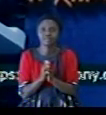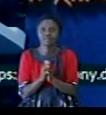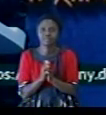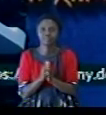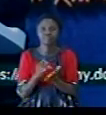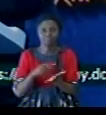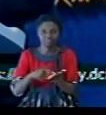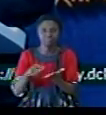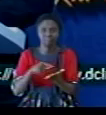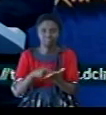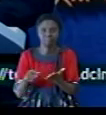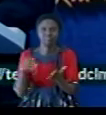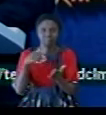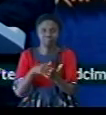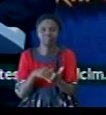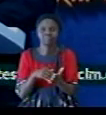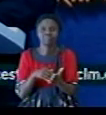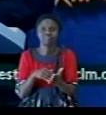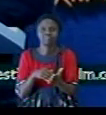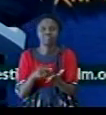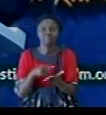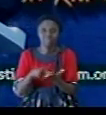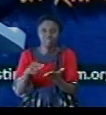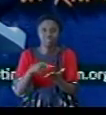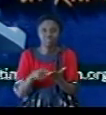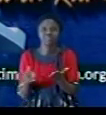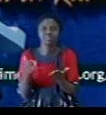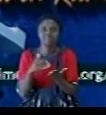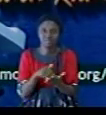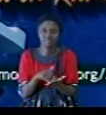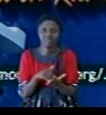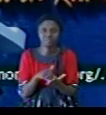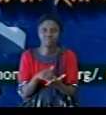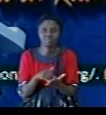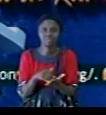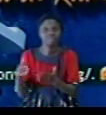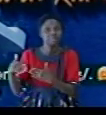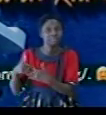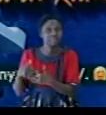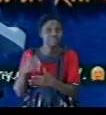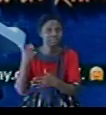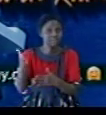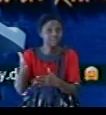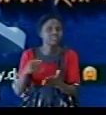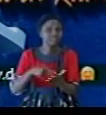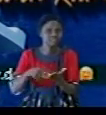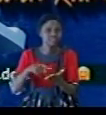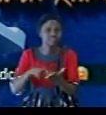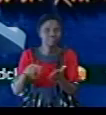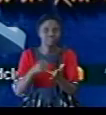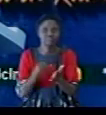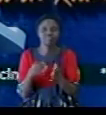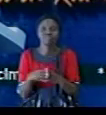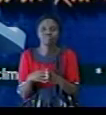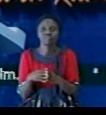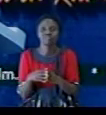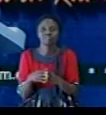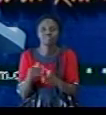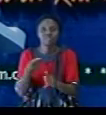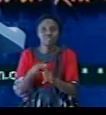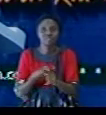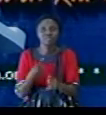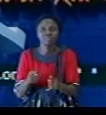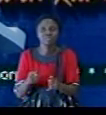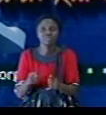Check it again. Check up again. At the back, check it. From the